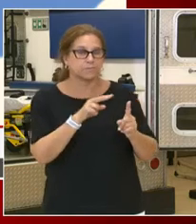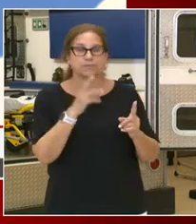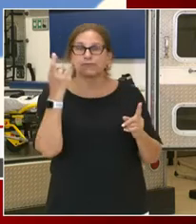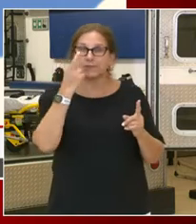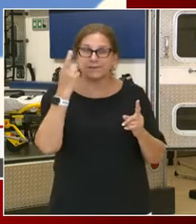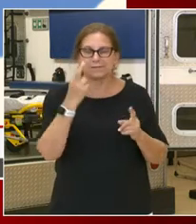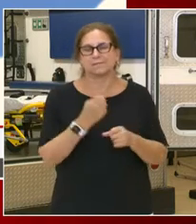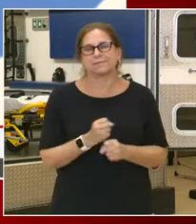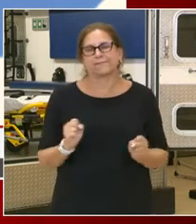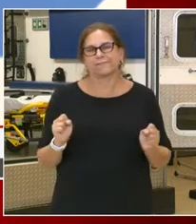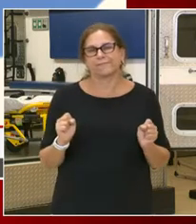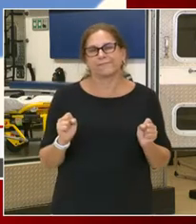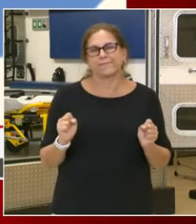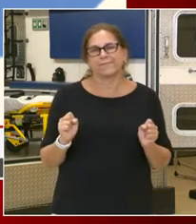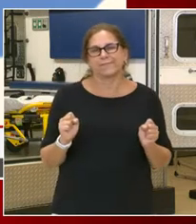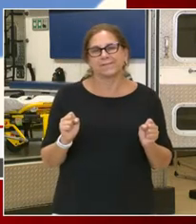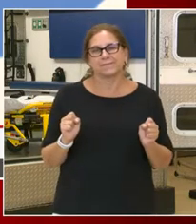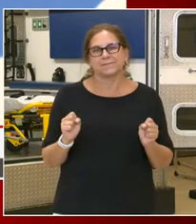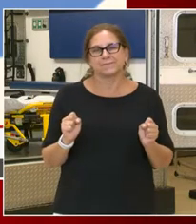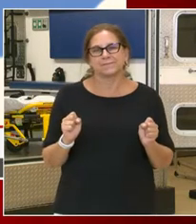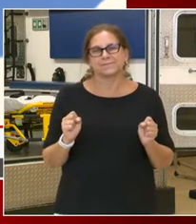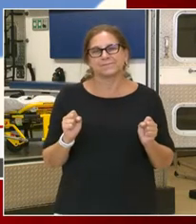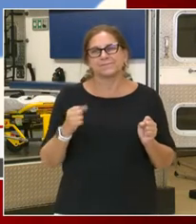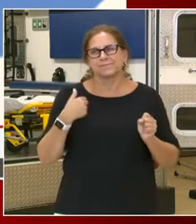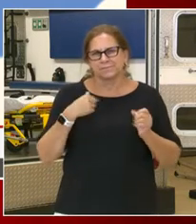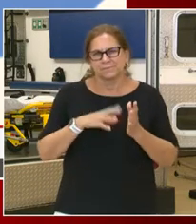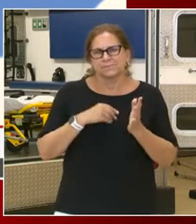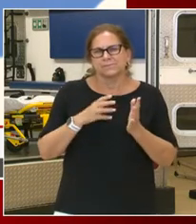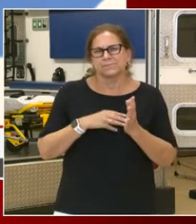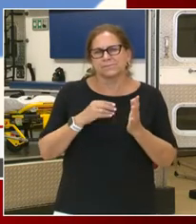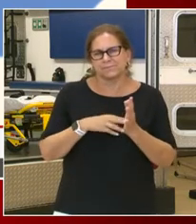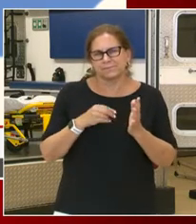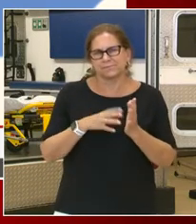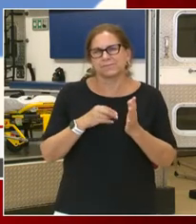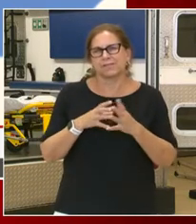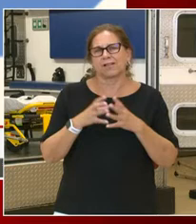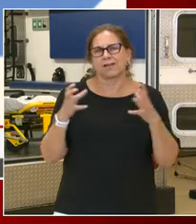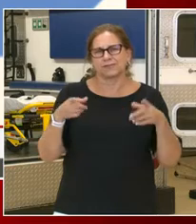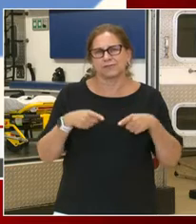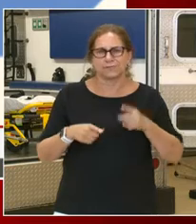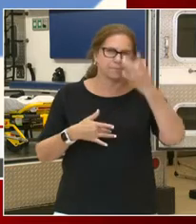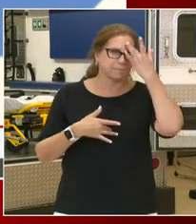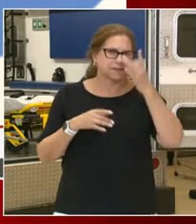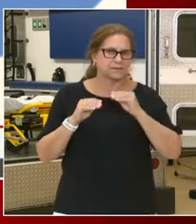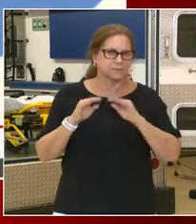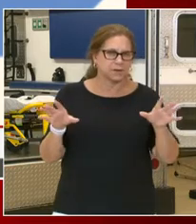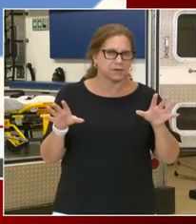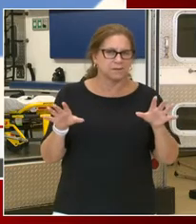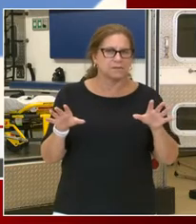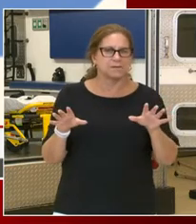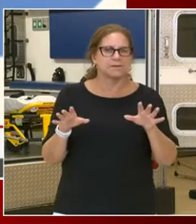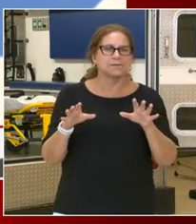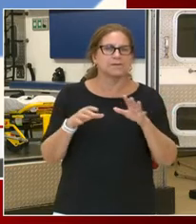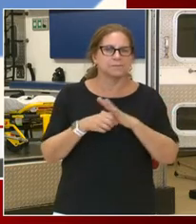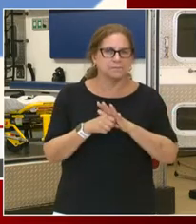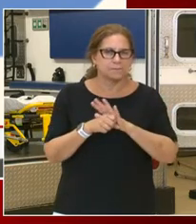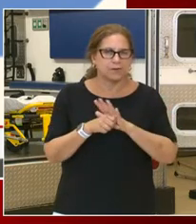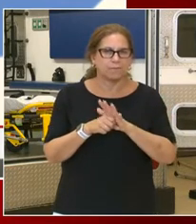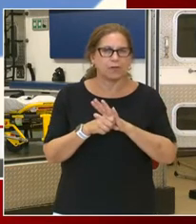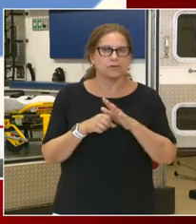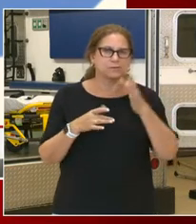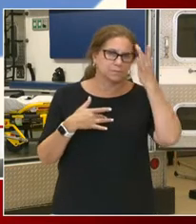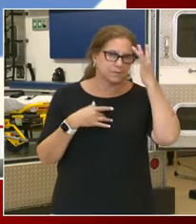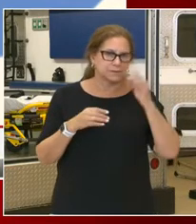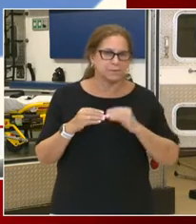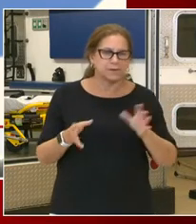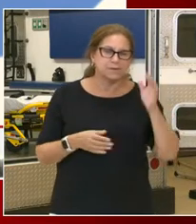lot during the pandemic. What we learned is that we're very good at delivering online instruction because the mayor has